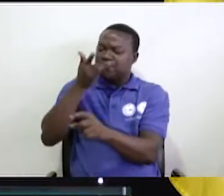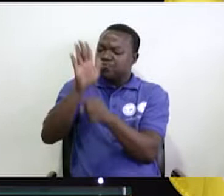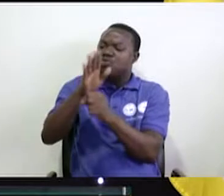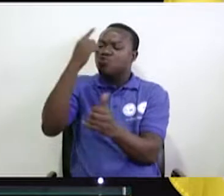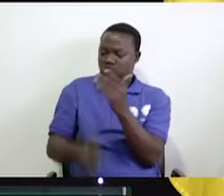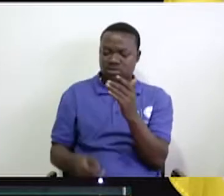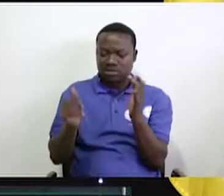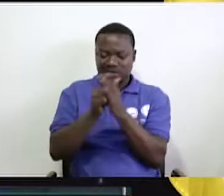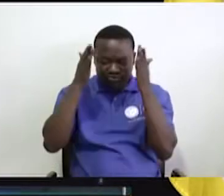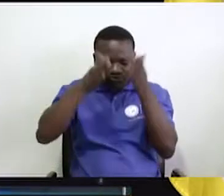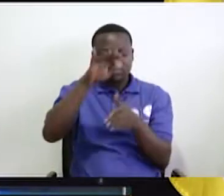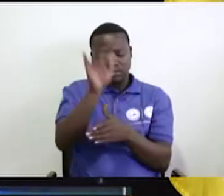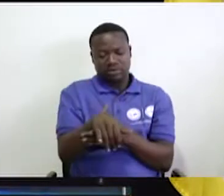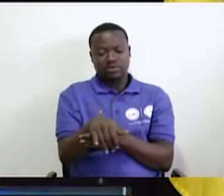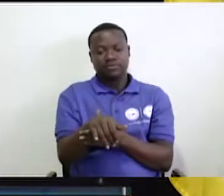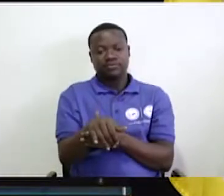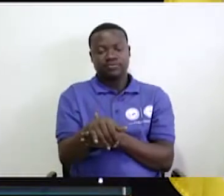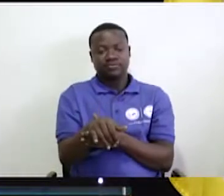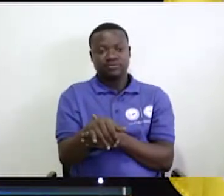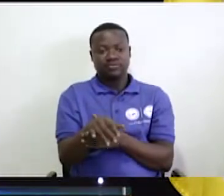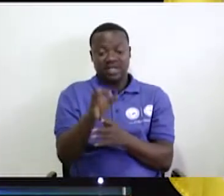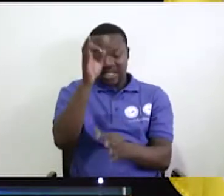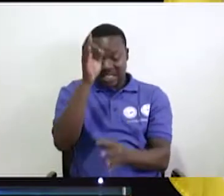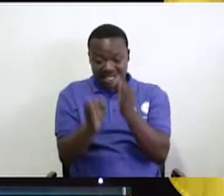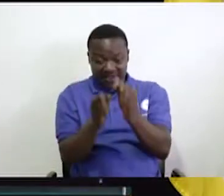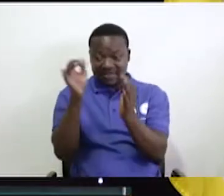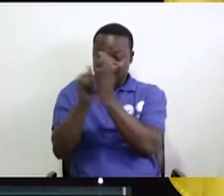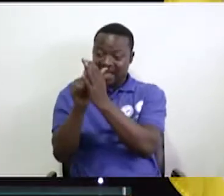And he says that thing is eternal.